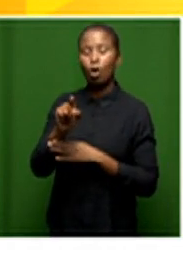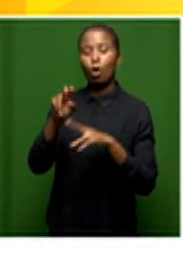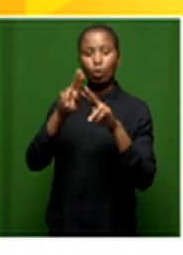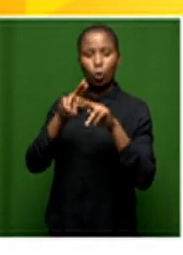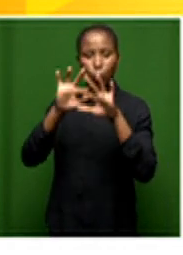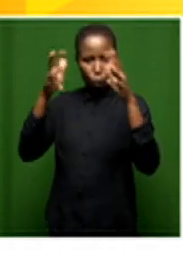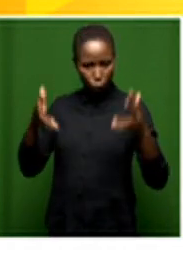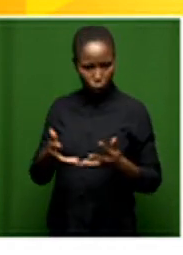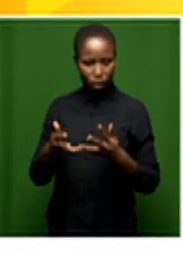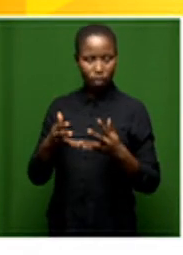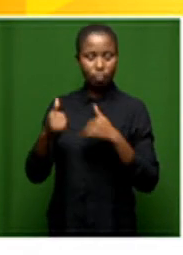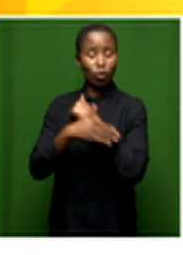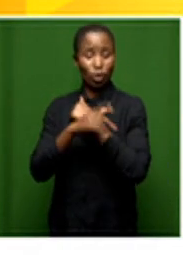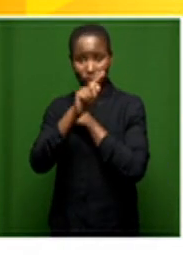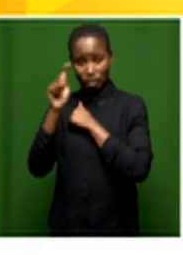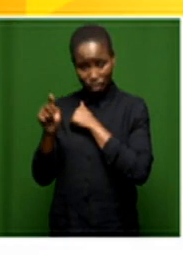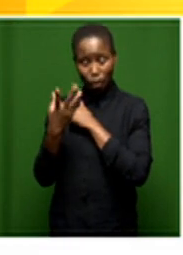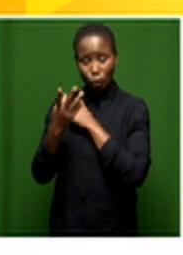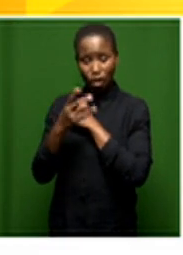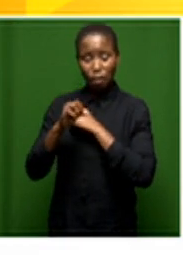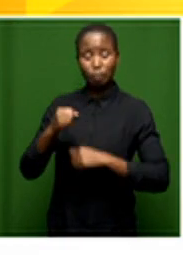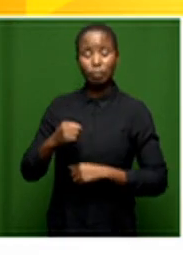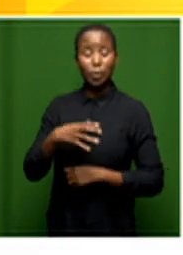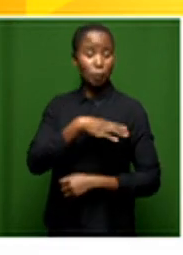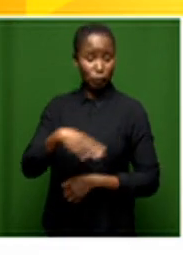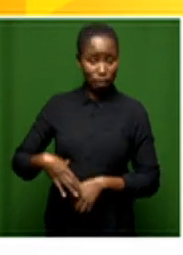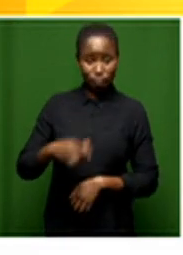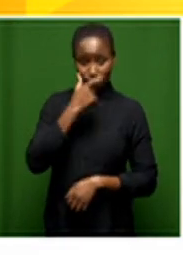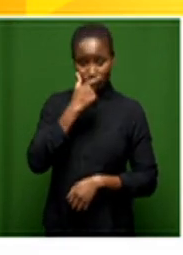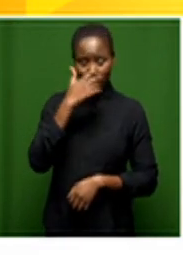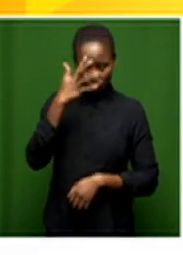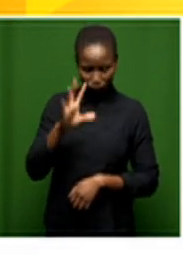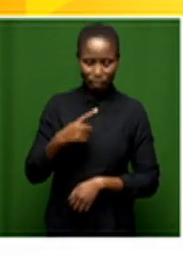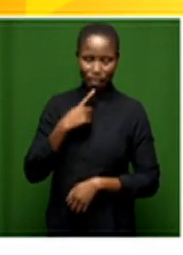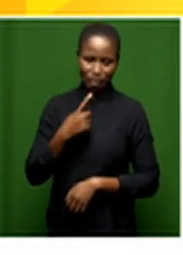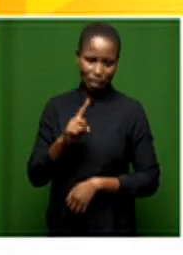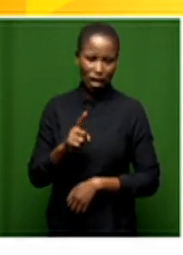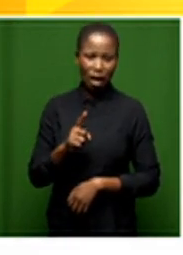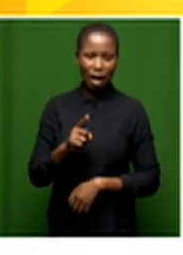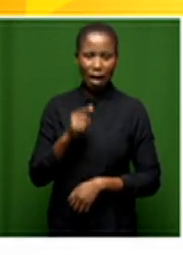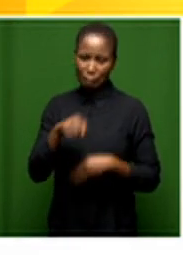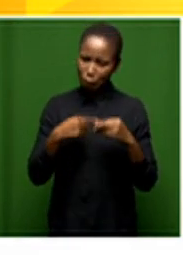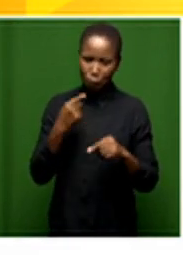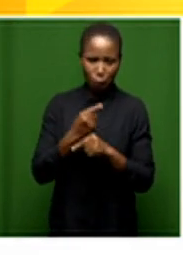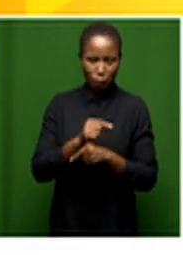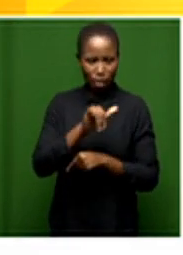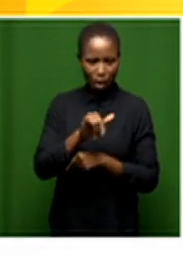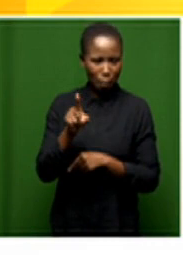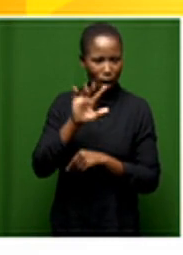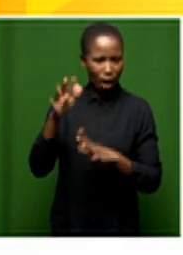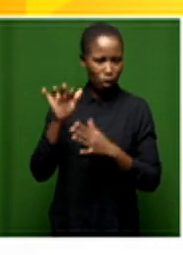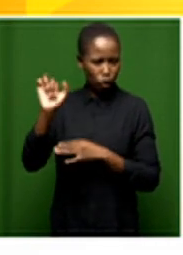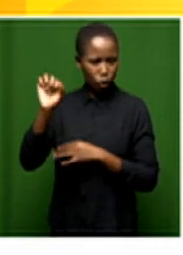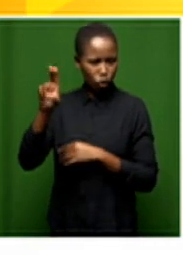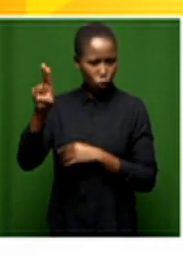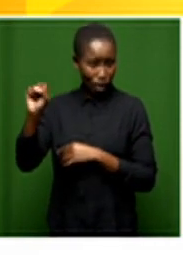of the vaccines. Our president, Cyril Ramaphosa, has been very vocal about this. How does that sit with the US? Do